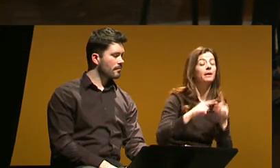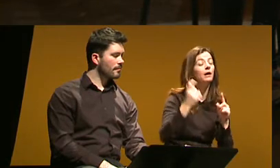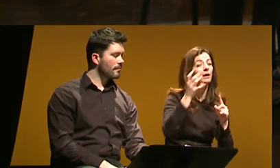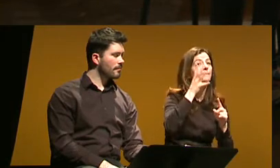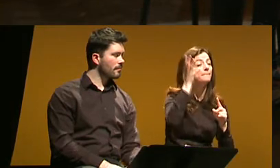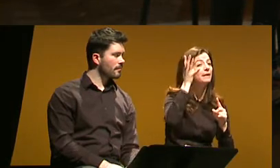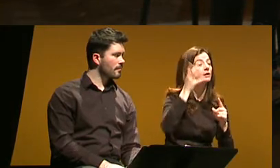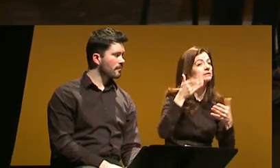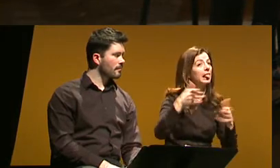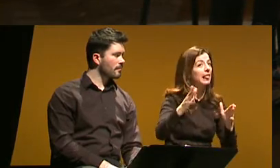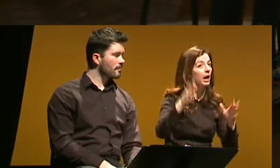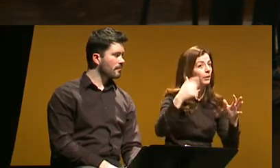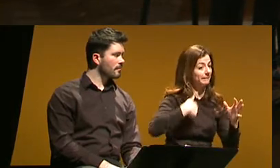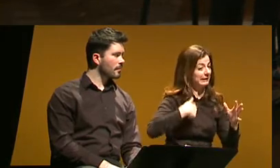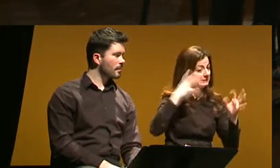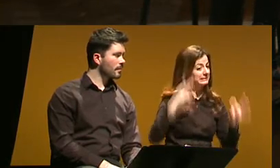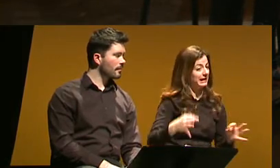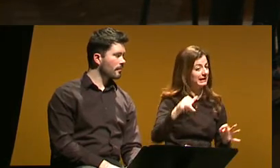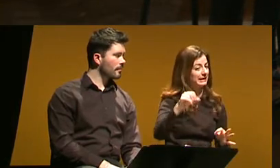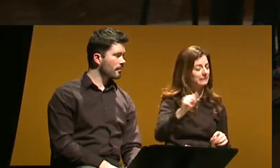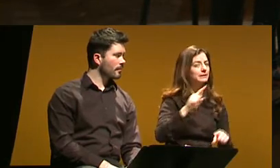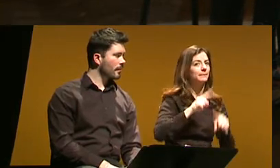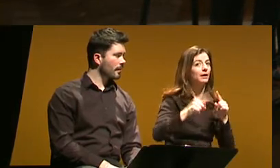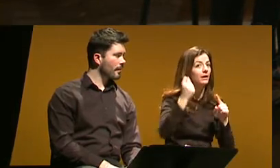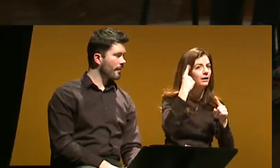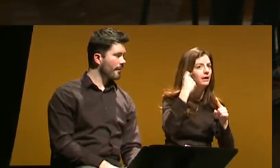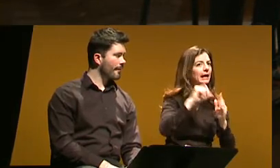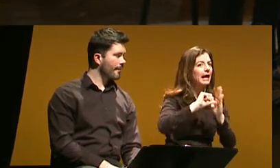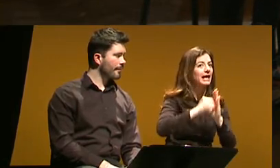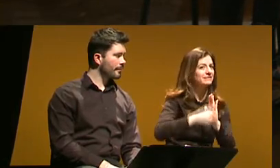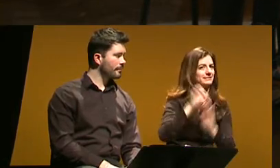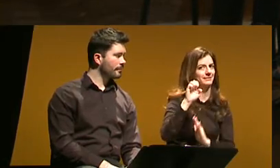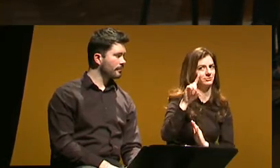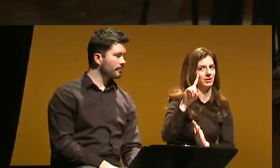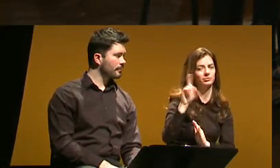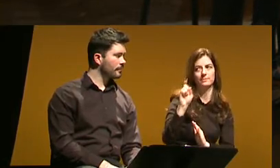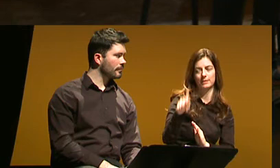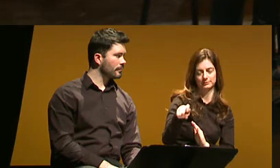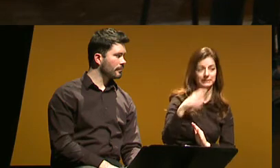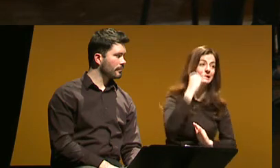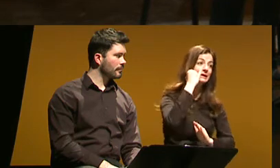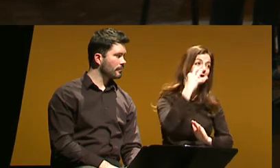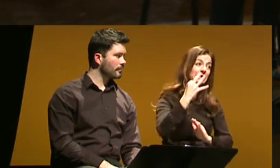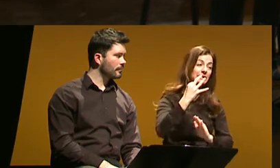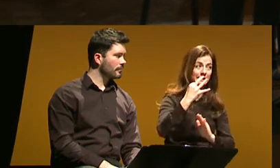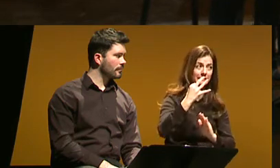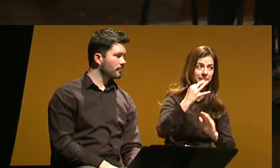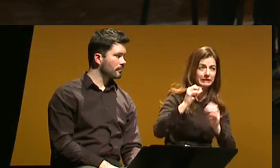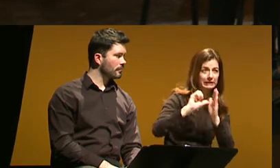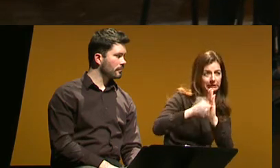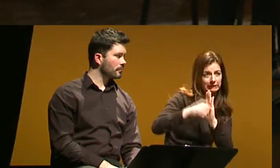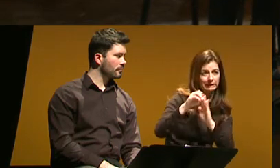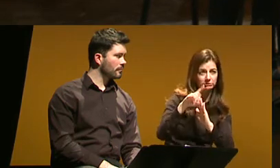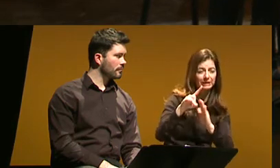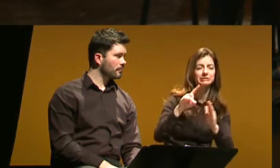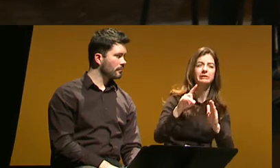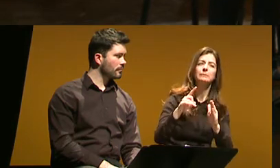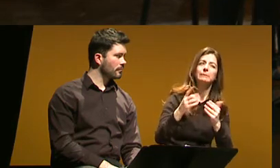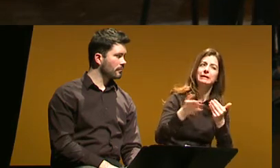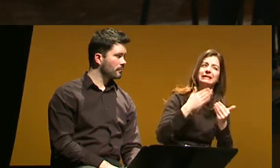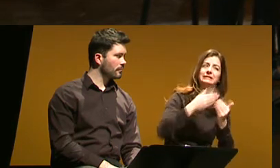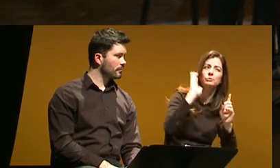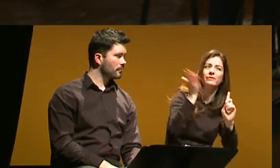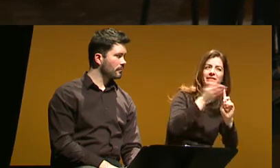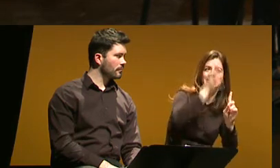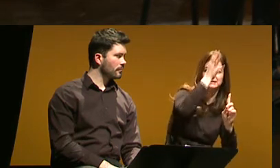often disapprove. But education is the key. If I can make a case for education, I can usually win my dad over.